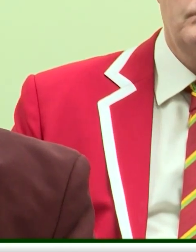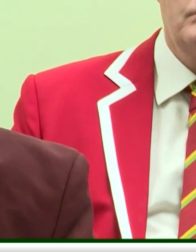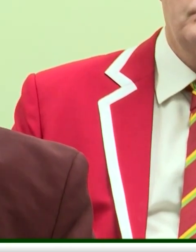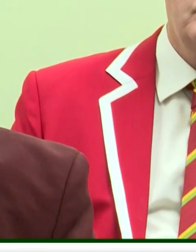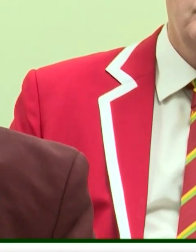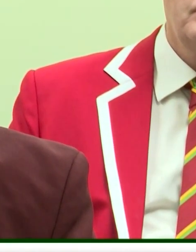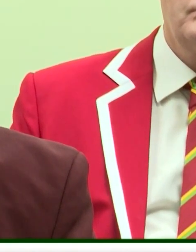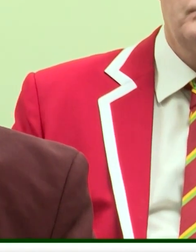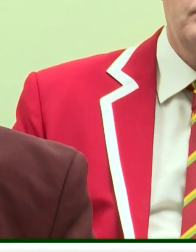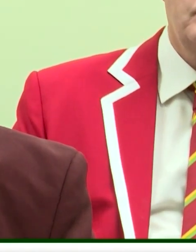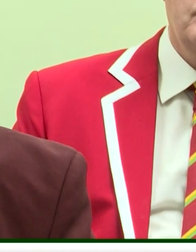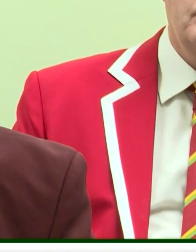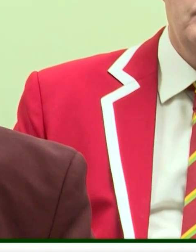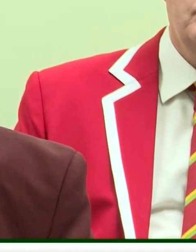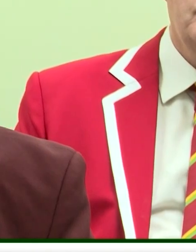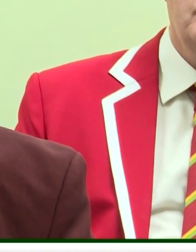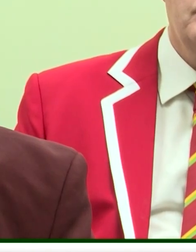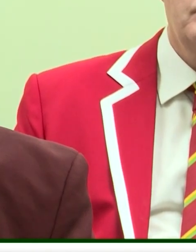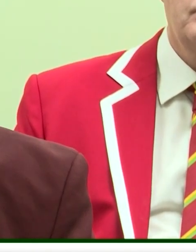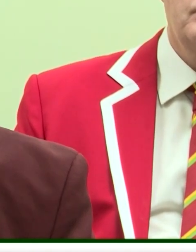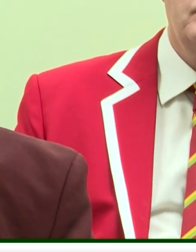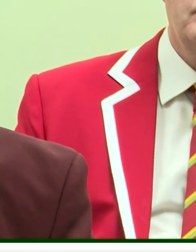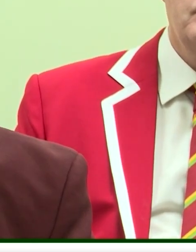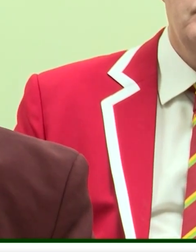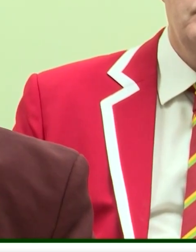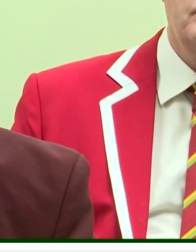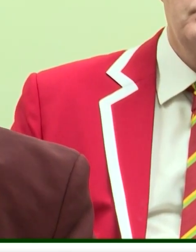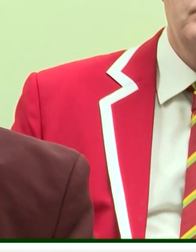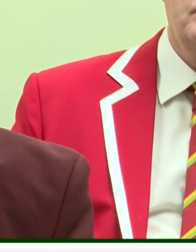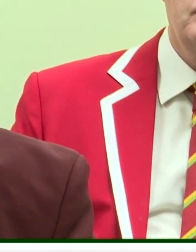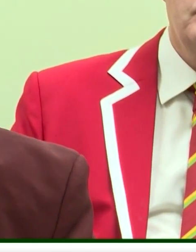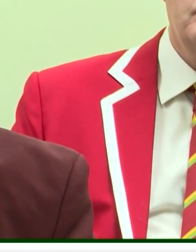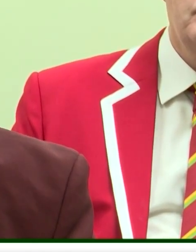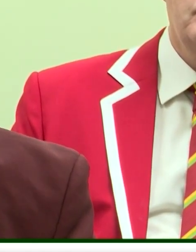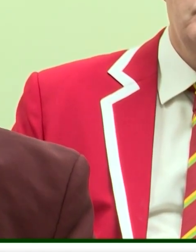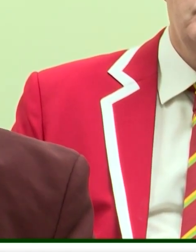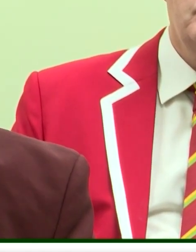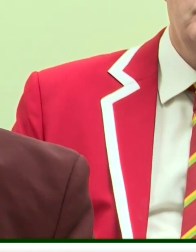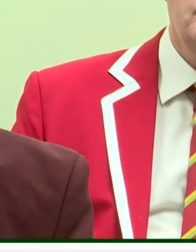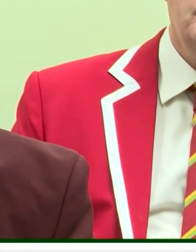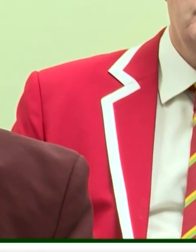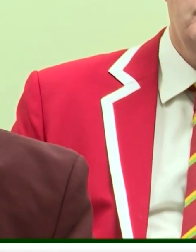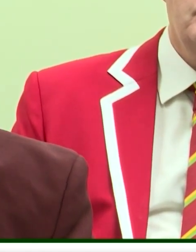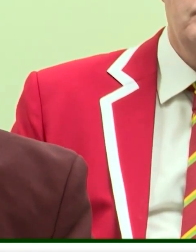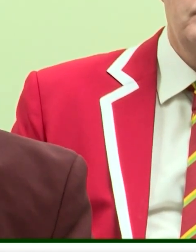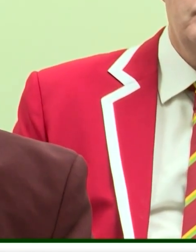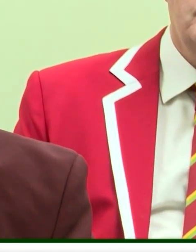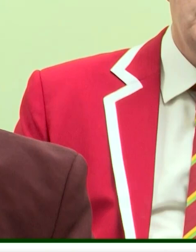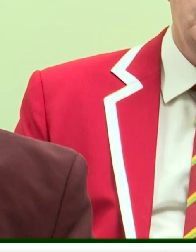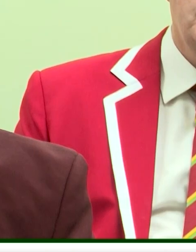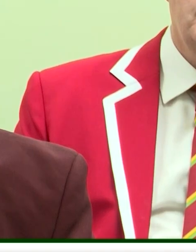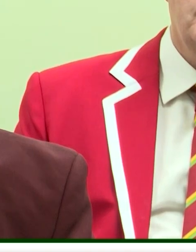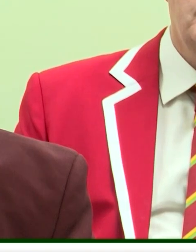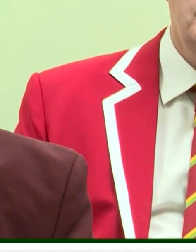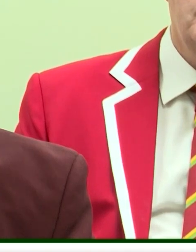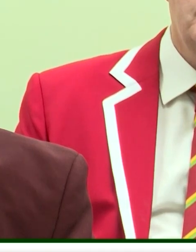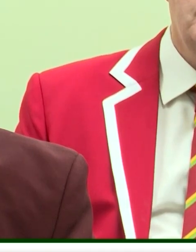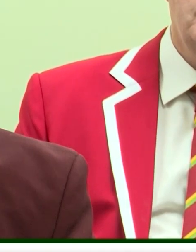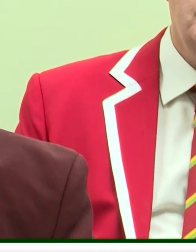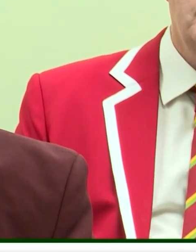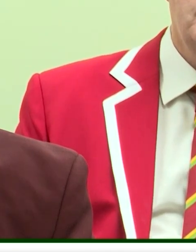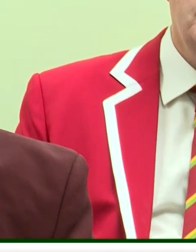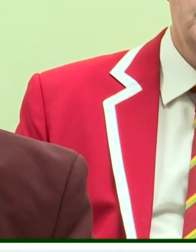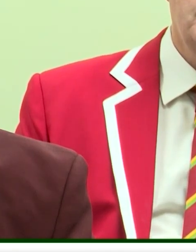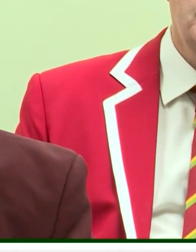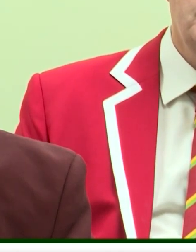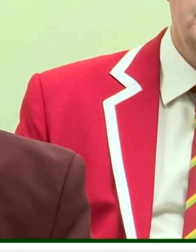Cup. Everybody had plans to go to South Africa in November of this month. So we thought it was a